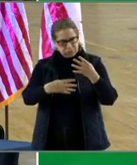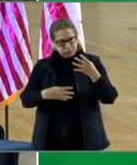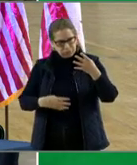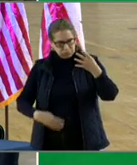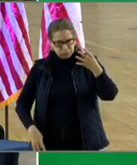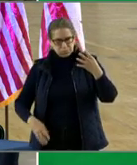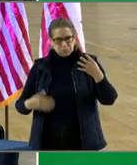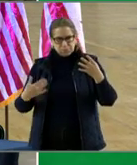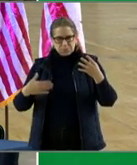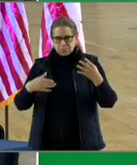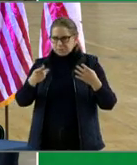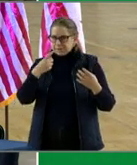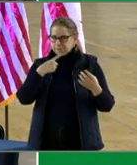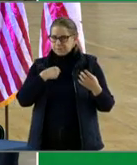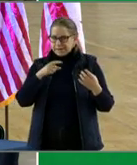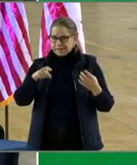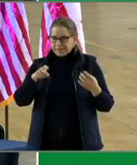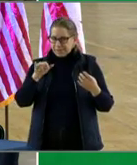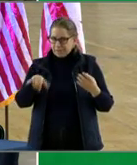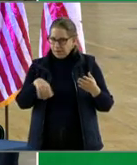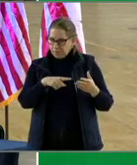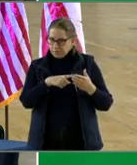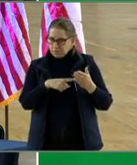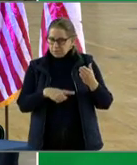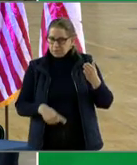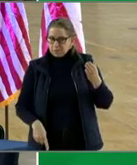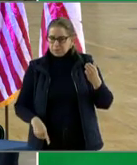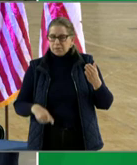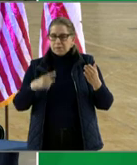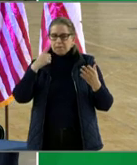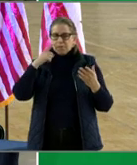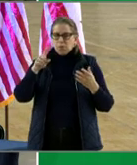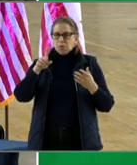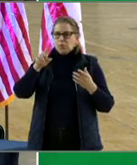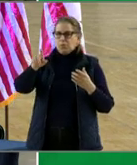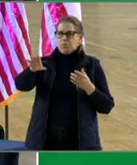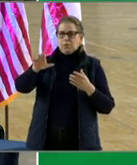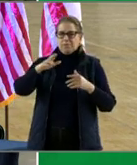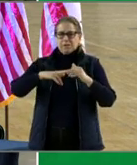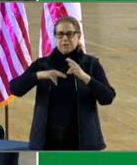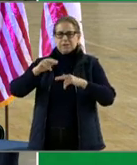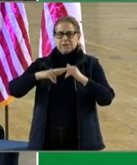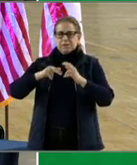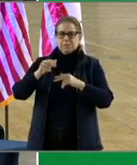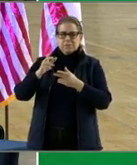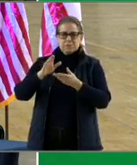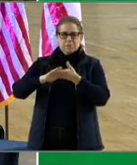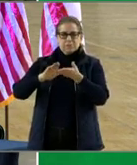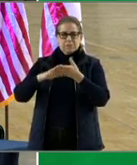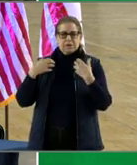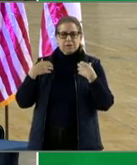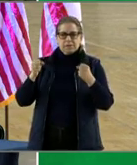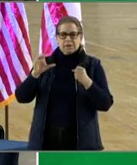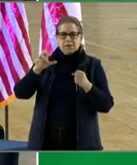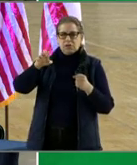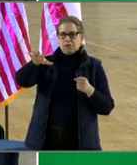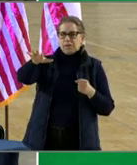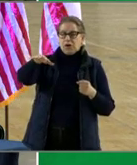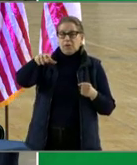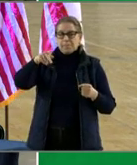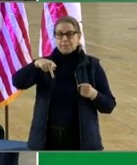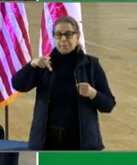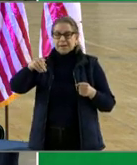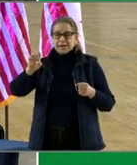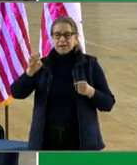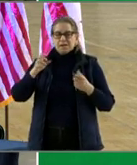facility. So beyond the things that we are looking at as supplies that, or the PPE types of supplies that are necessary and the ventilators